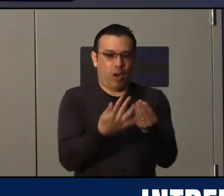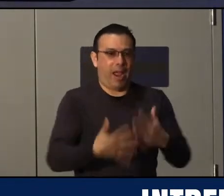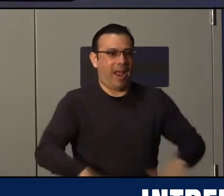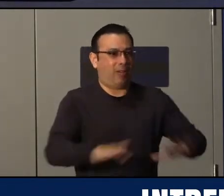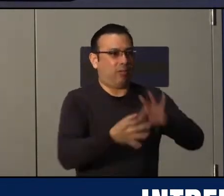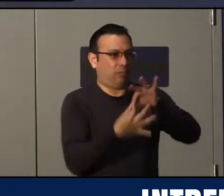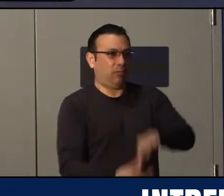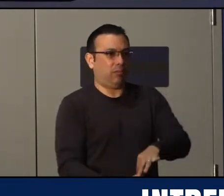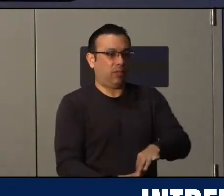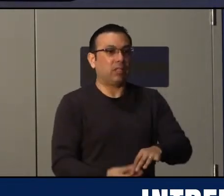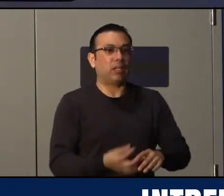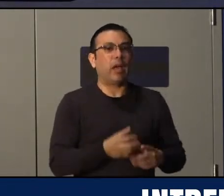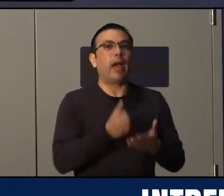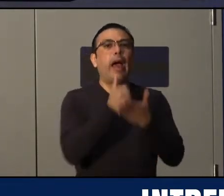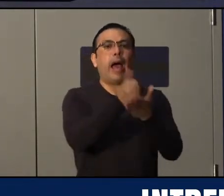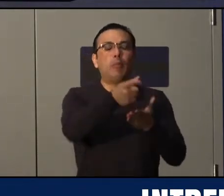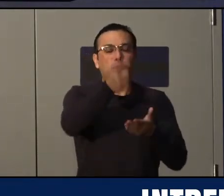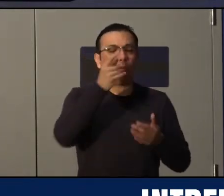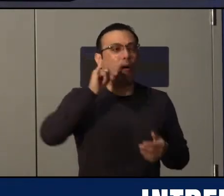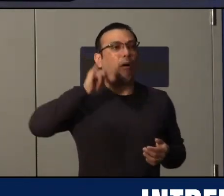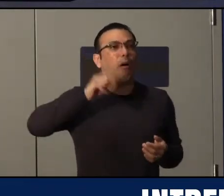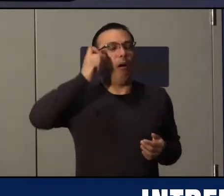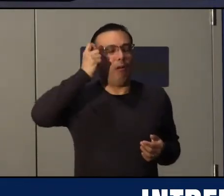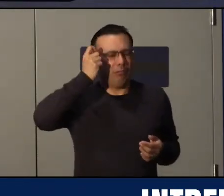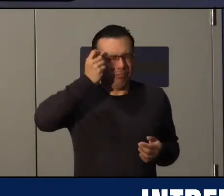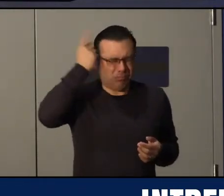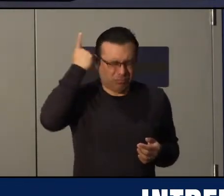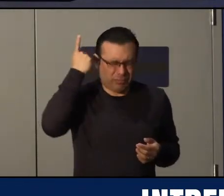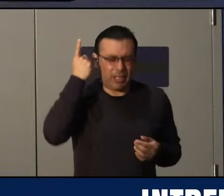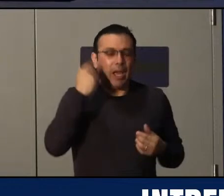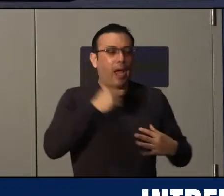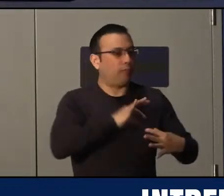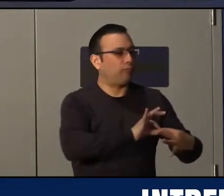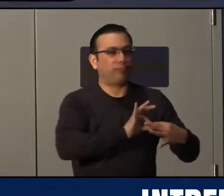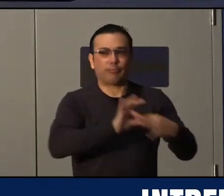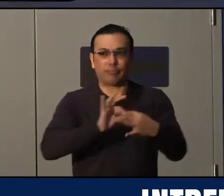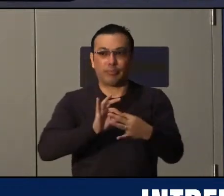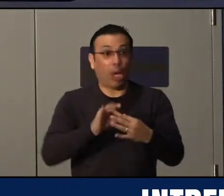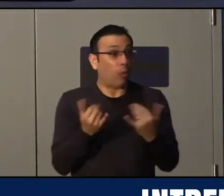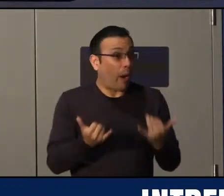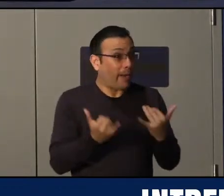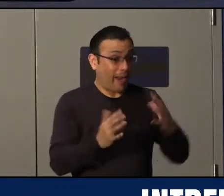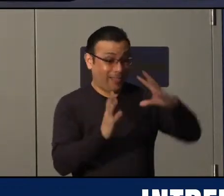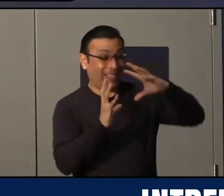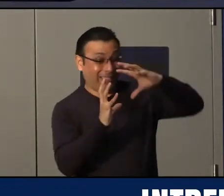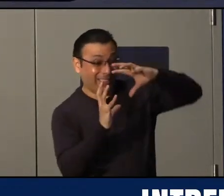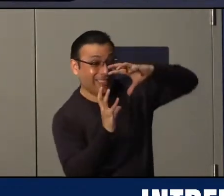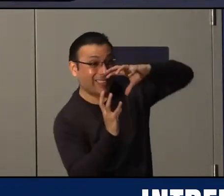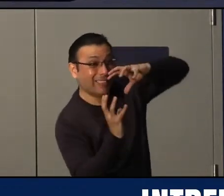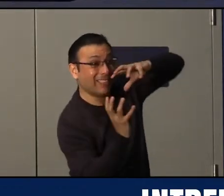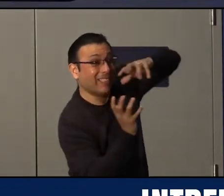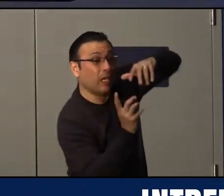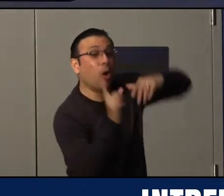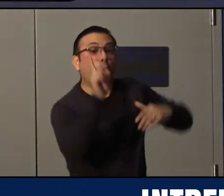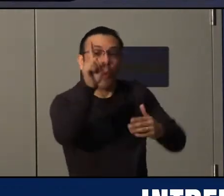makes you realize your connection to everything, and that right now we're sitting on a planet that's spinning at 1,000 miles an